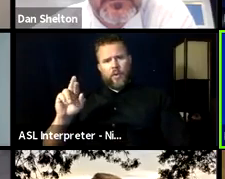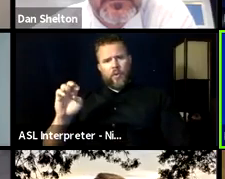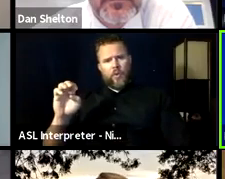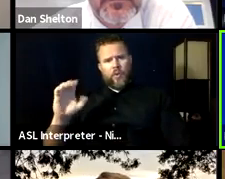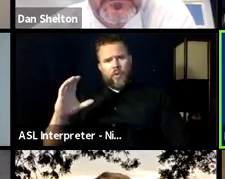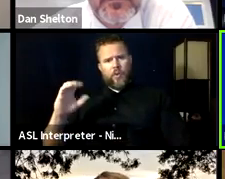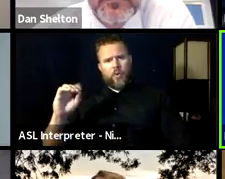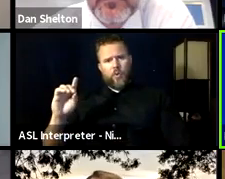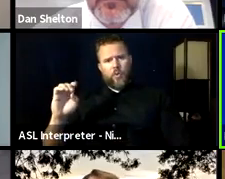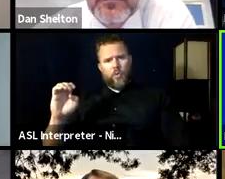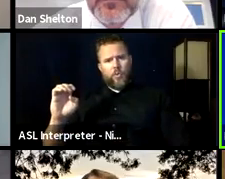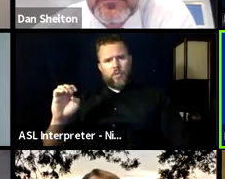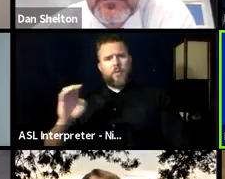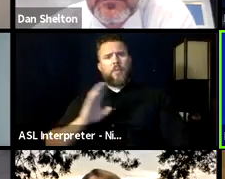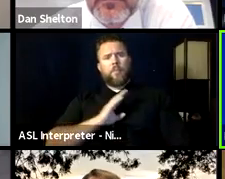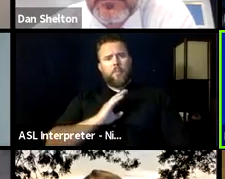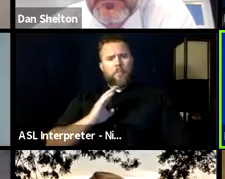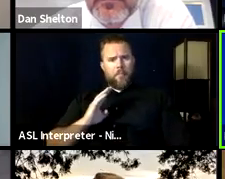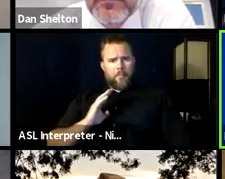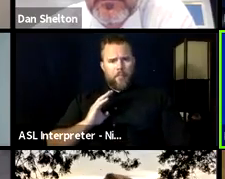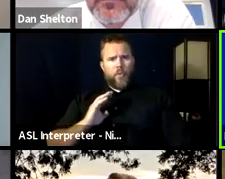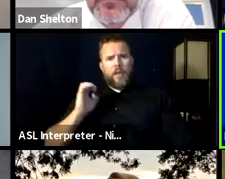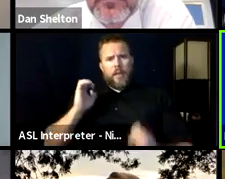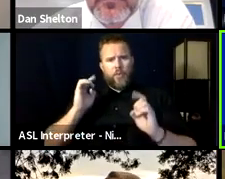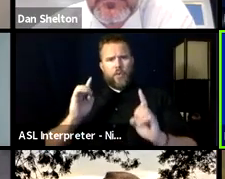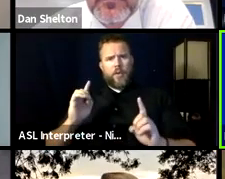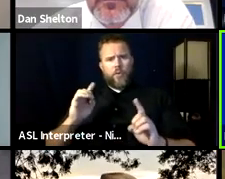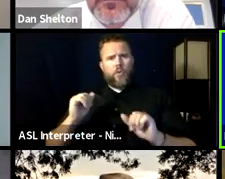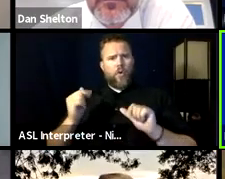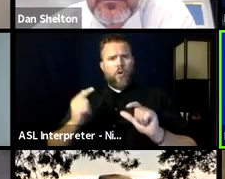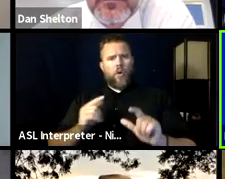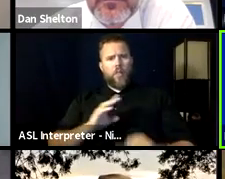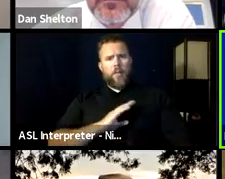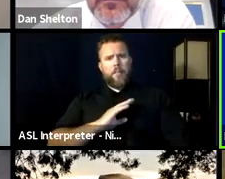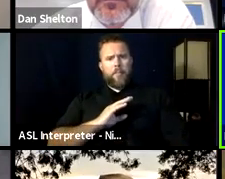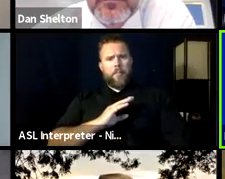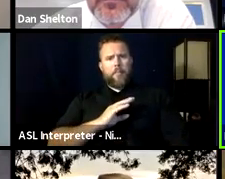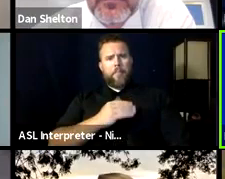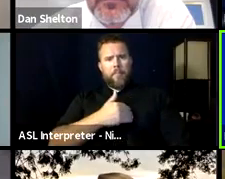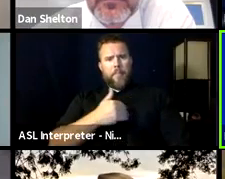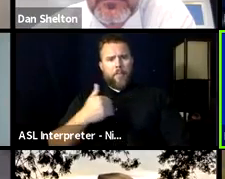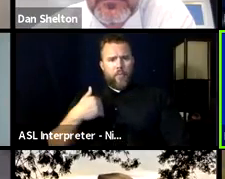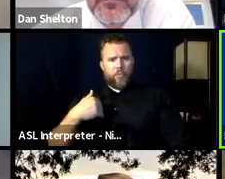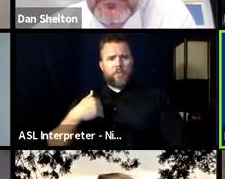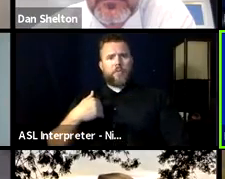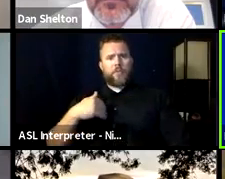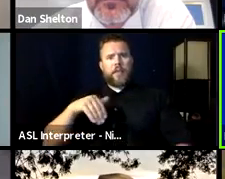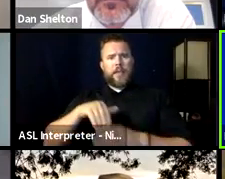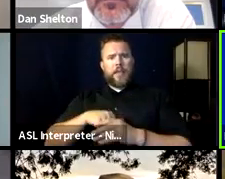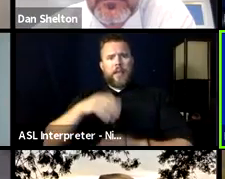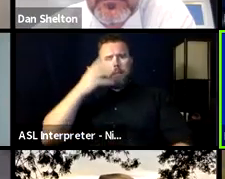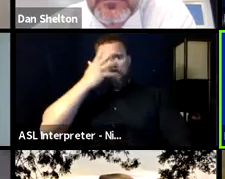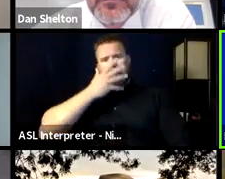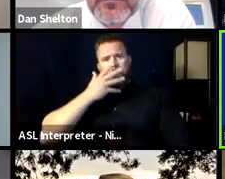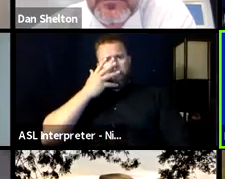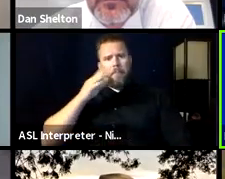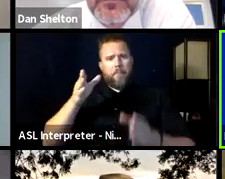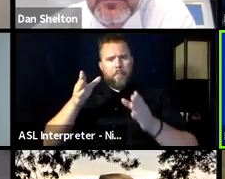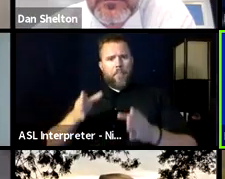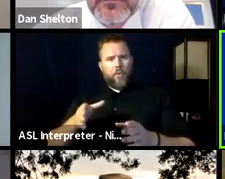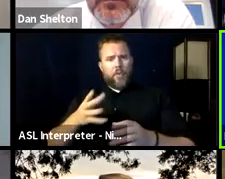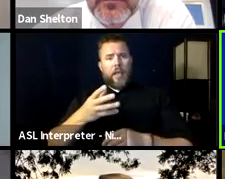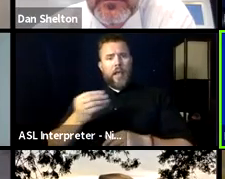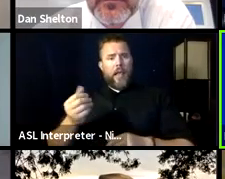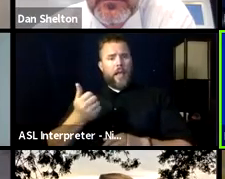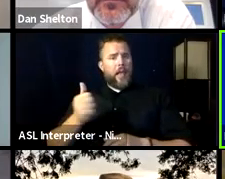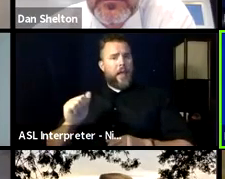requires that Board of Education meetings be held with all members in person, and that any participation by the public during